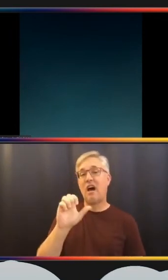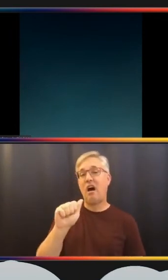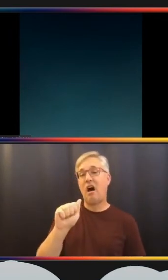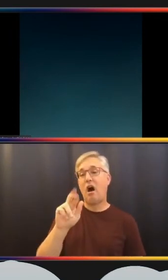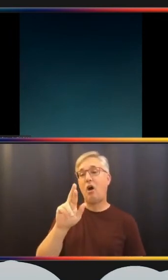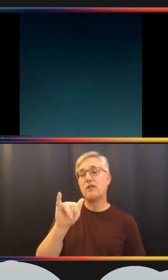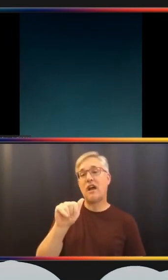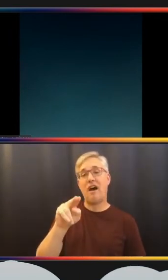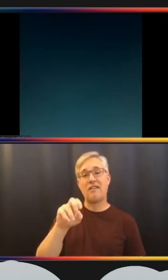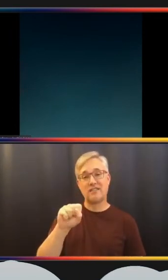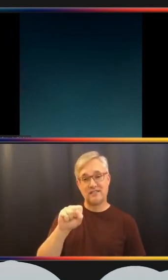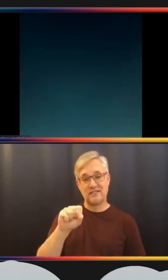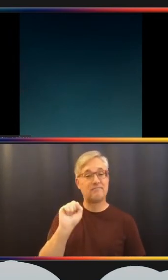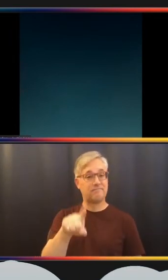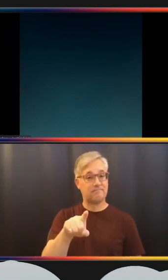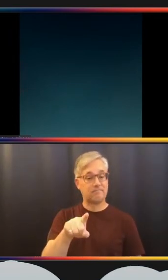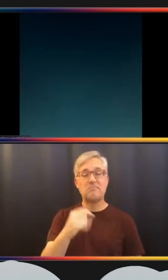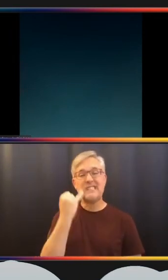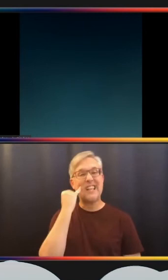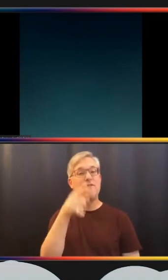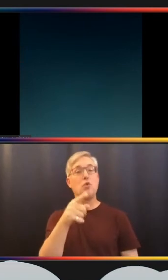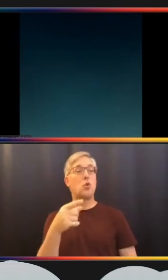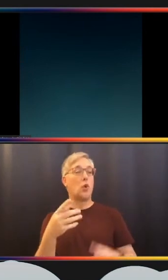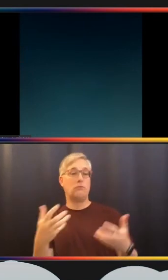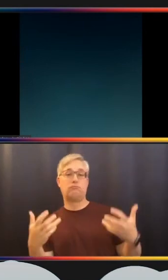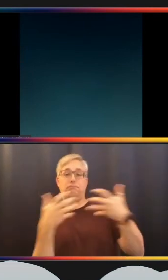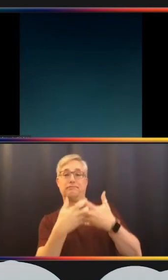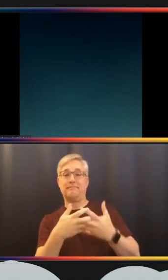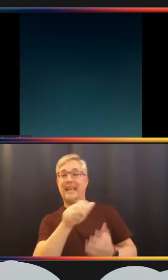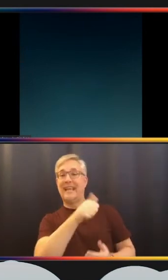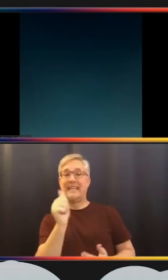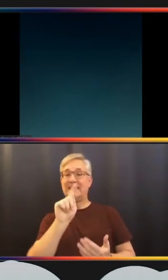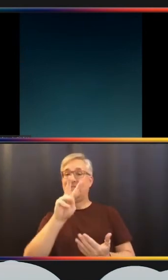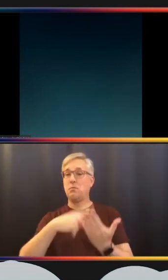if you could cross over with any show, what would it be?